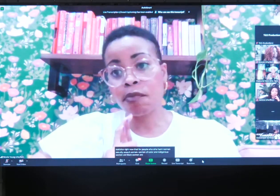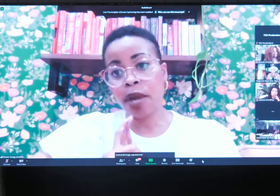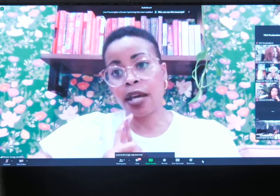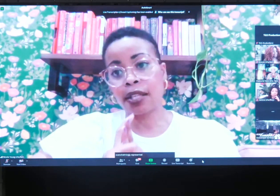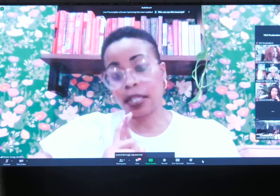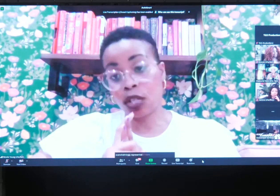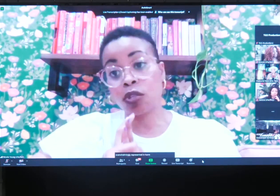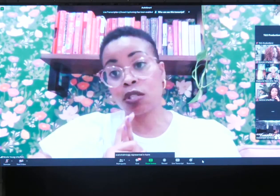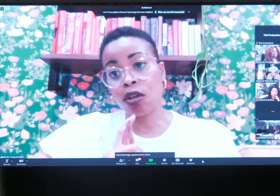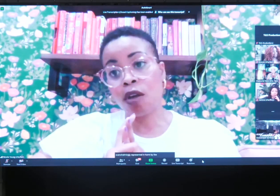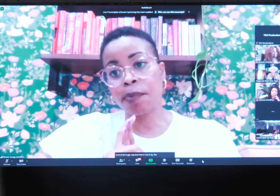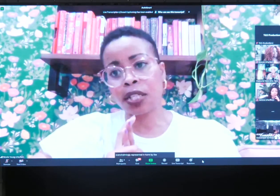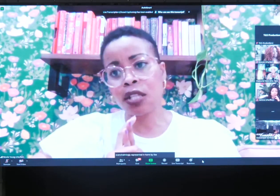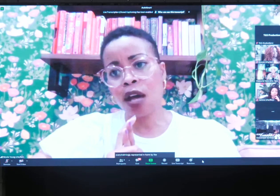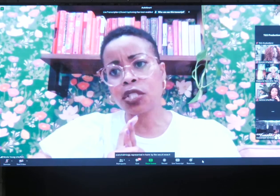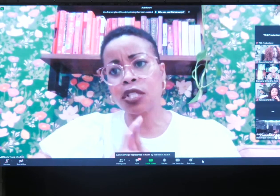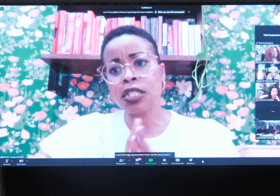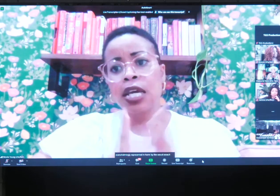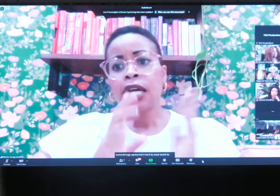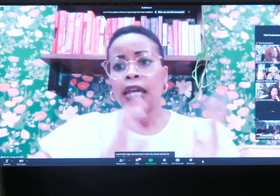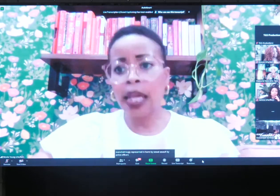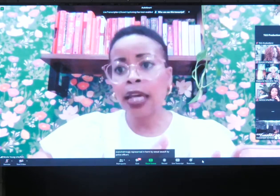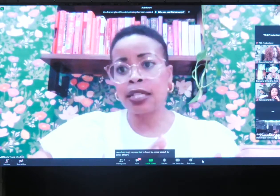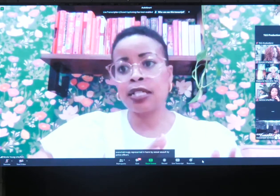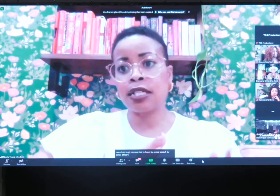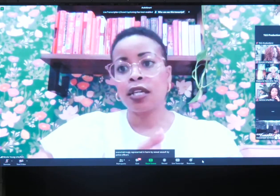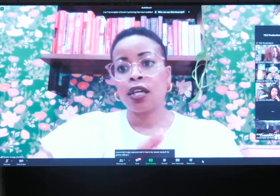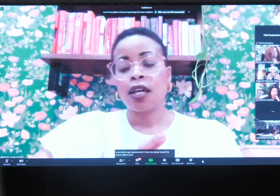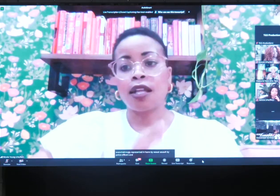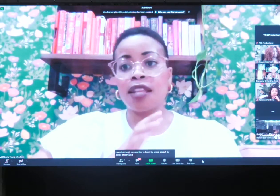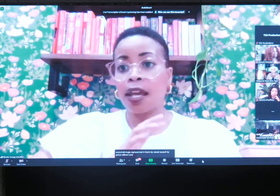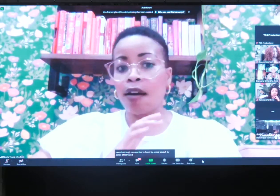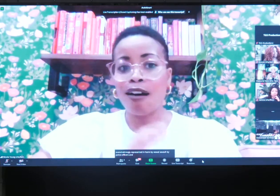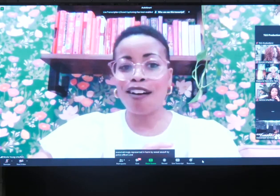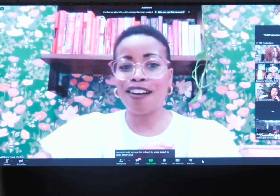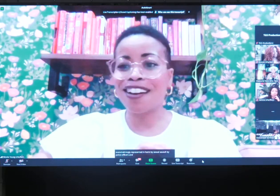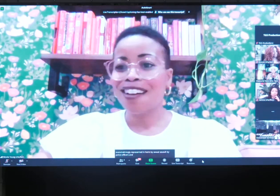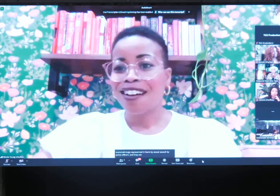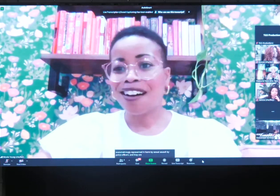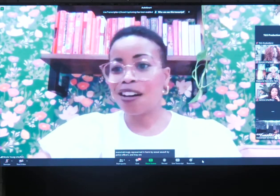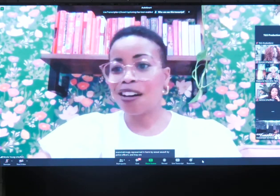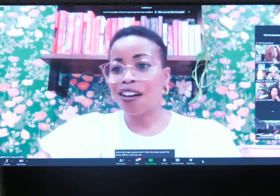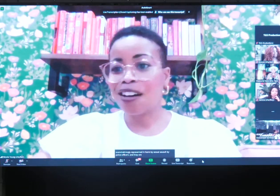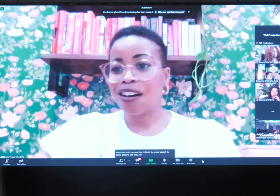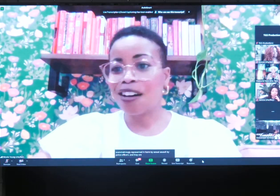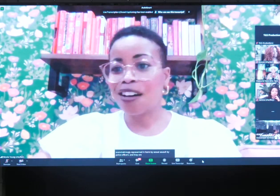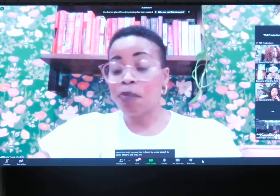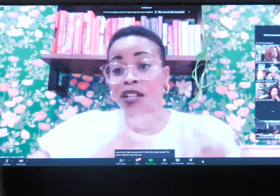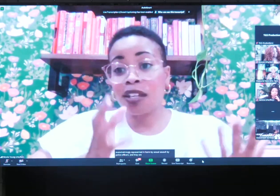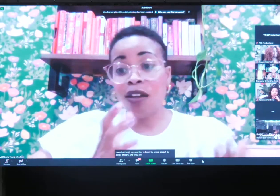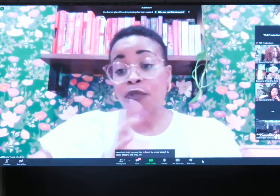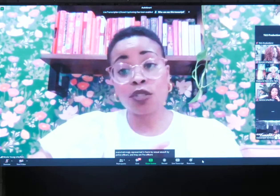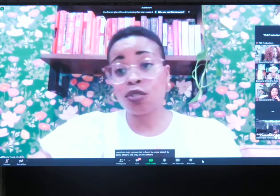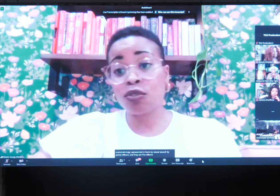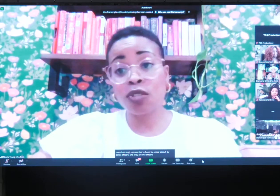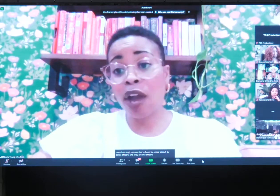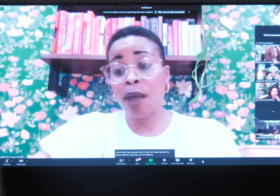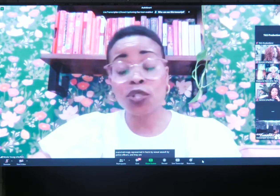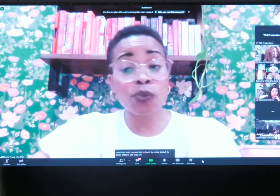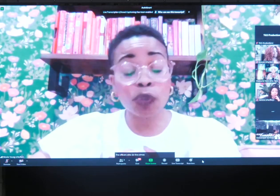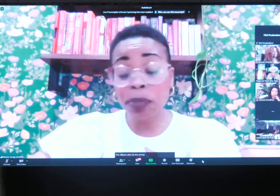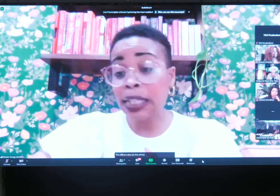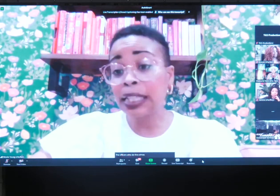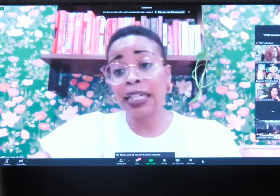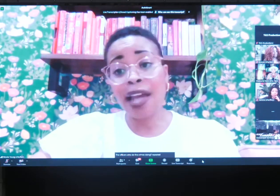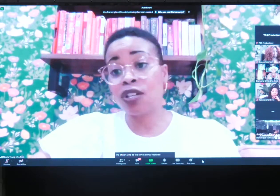harm by like sexual assault by police officers. And they are, the officers who do the crimes